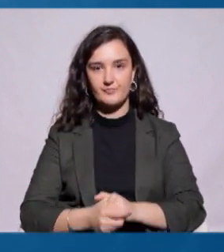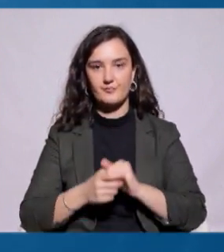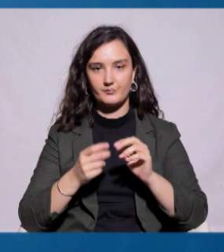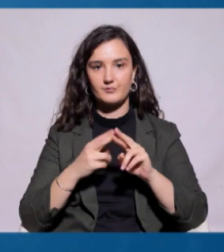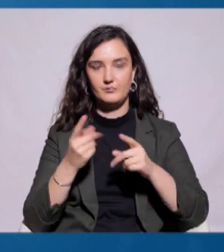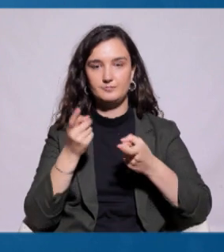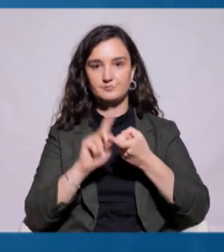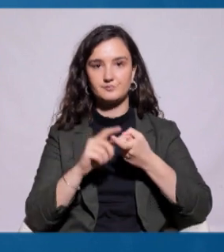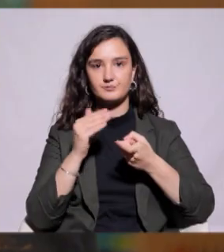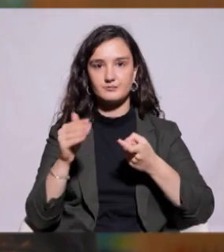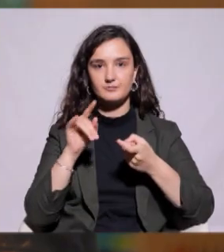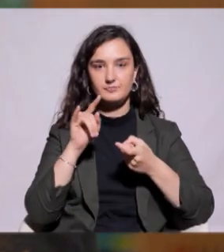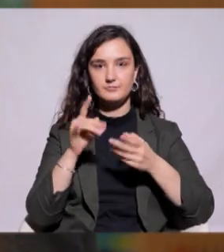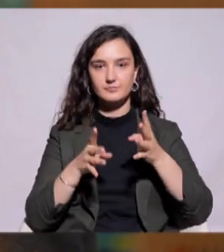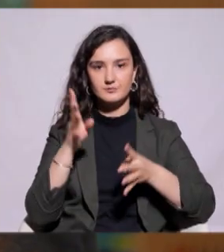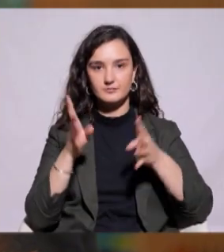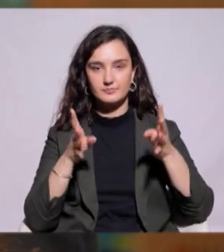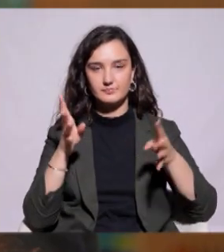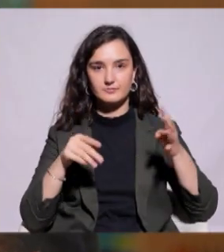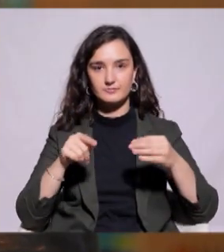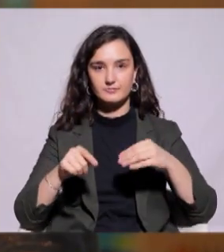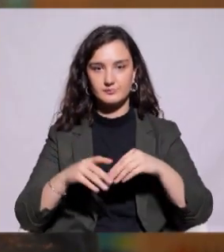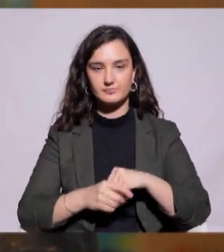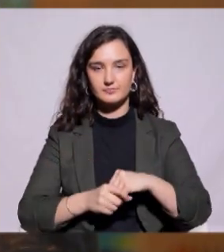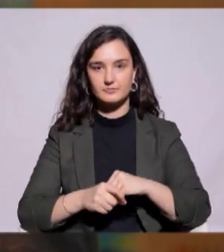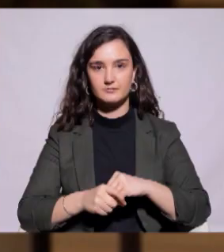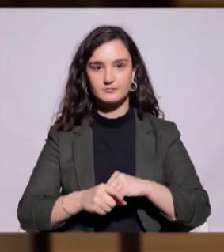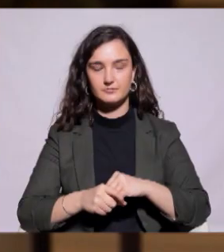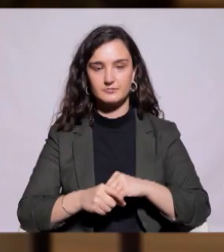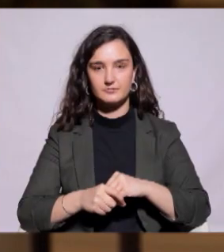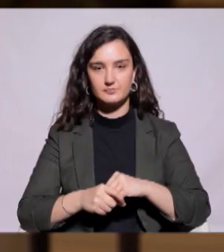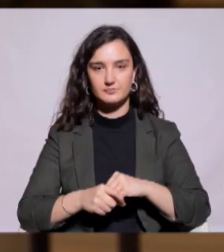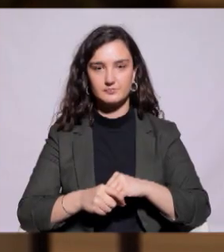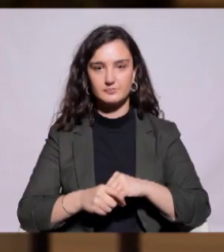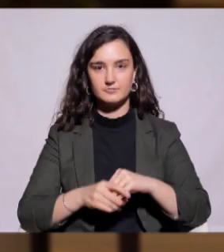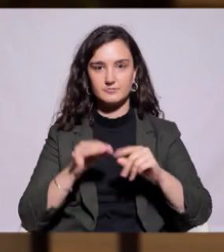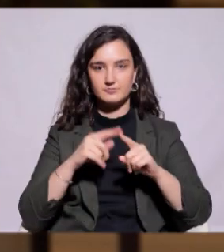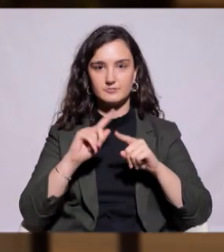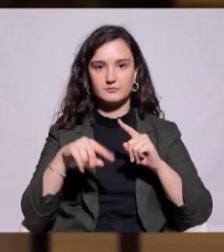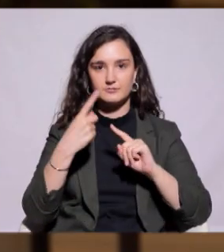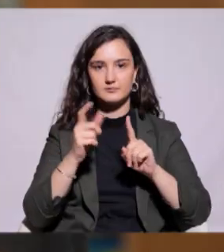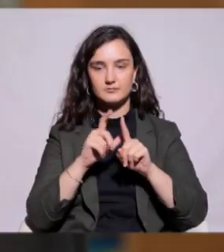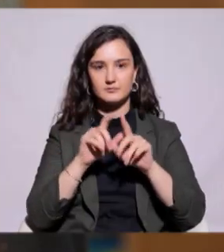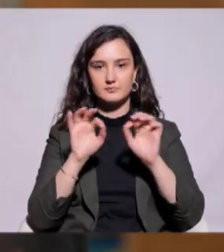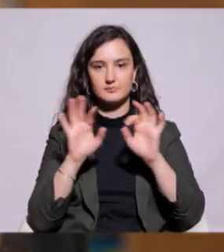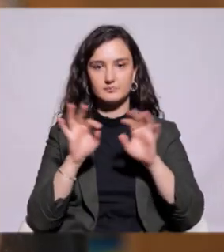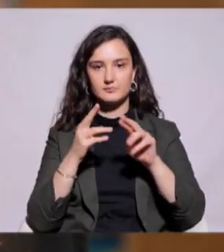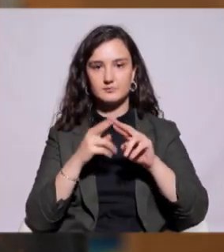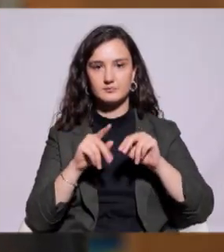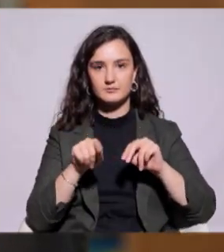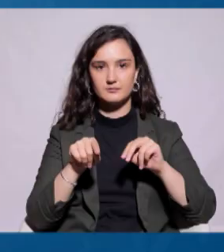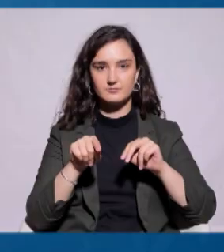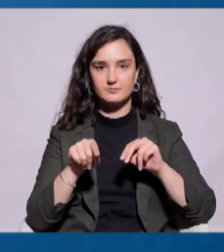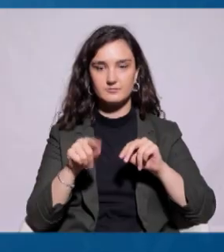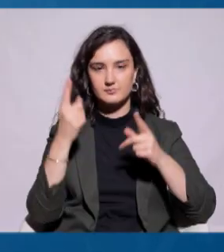is related to planning and building of bridges, roads, and buildings. And our next definition is the study of